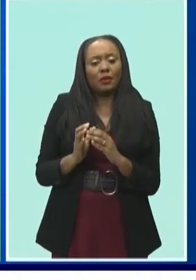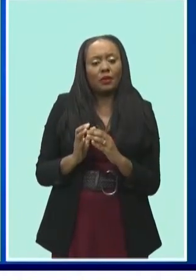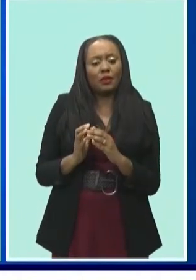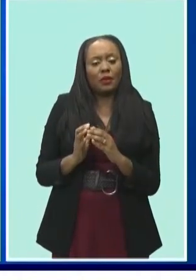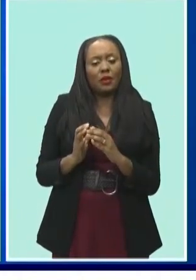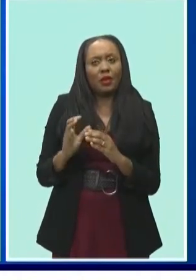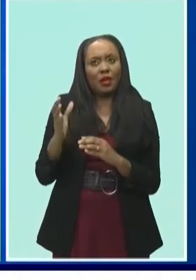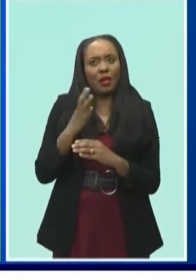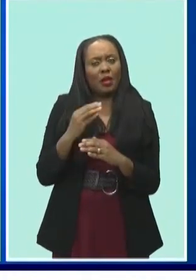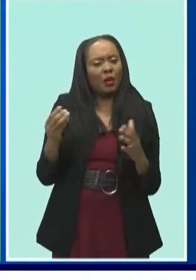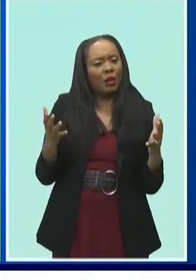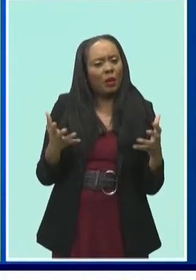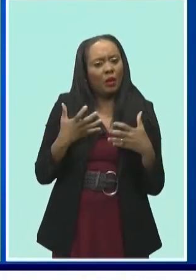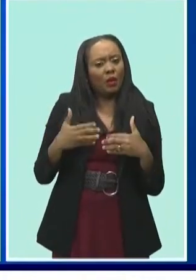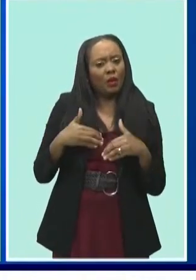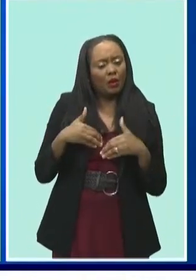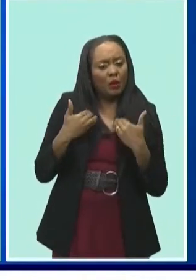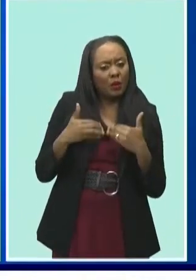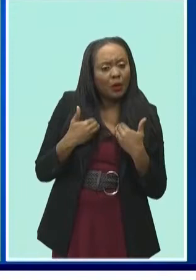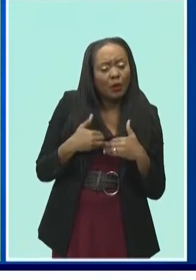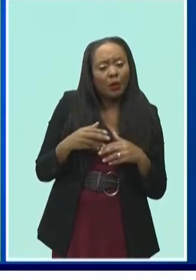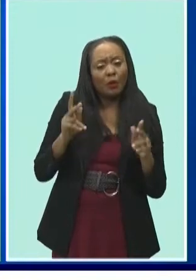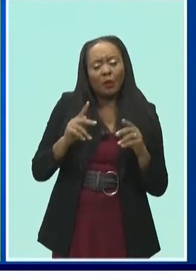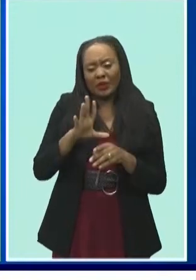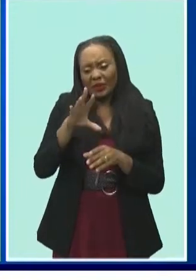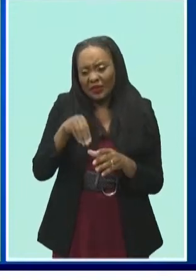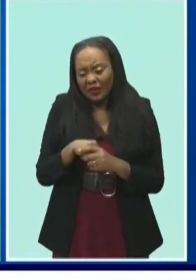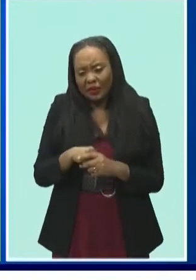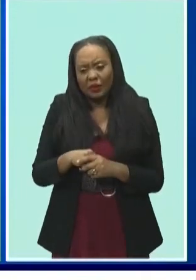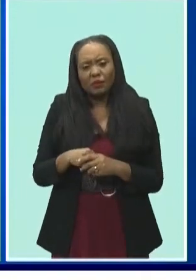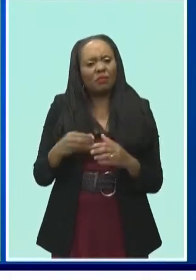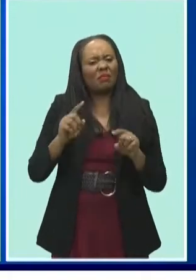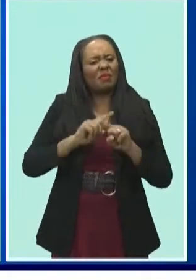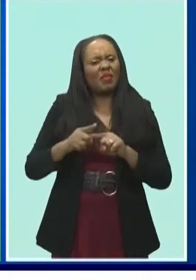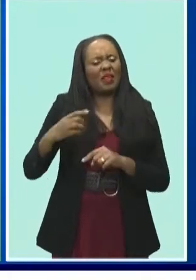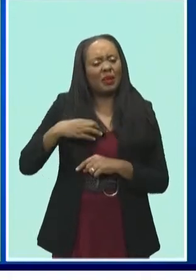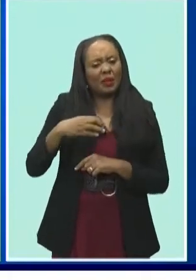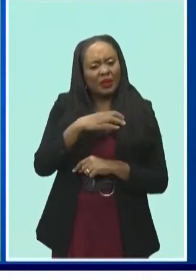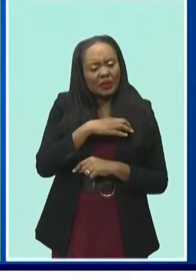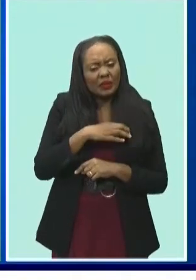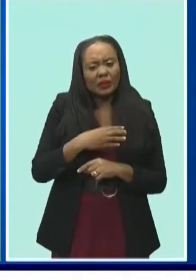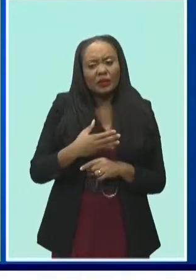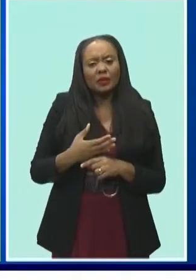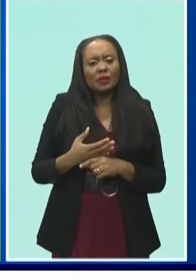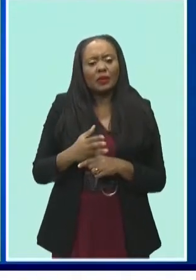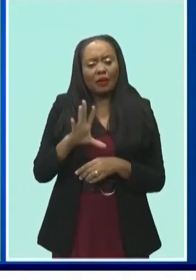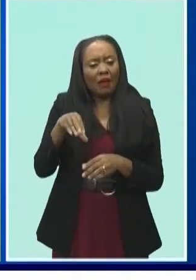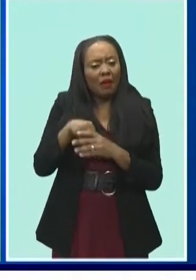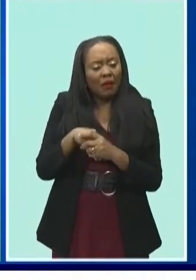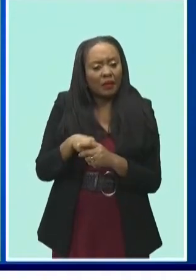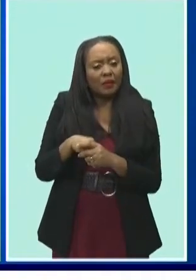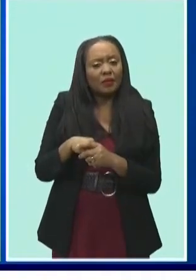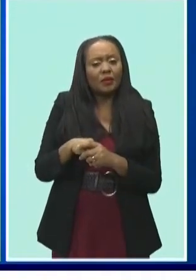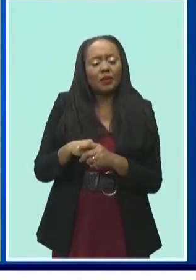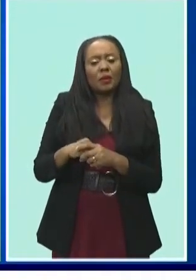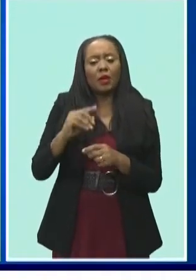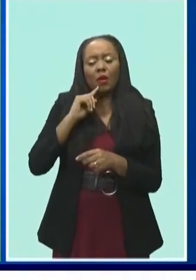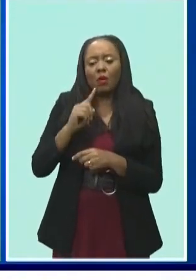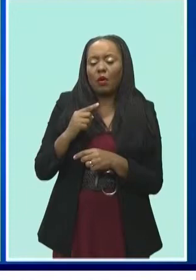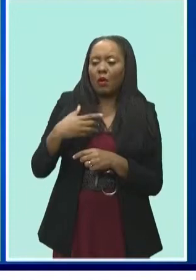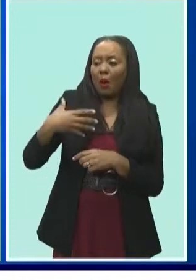because Minister Phillips spoke about these subcommittees, and there will have to be subcommittees that will actually